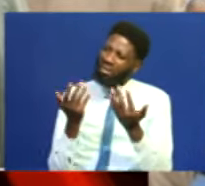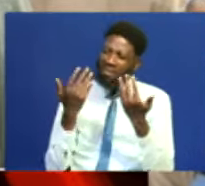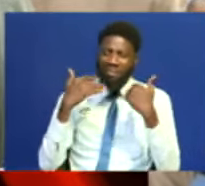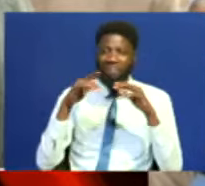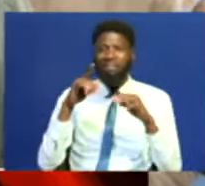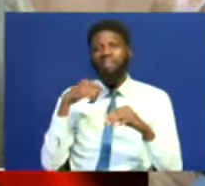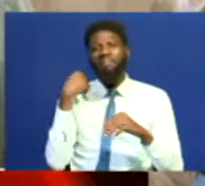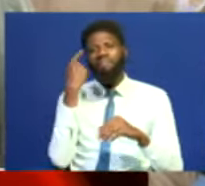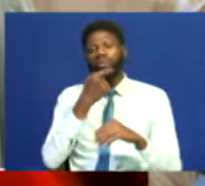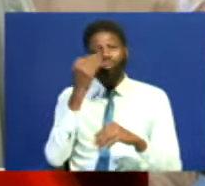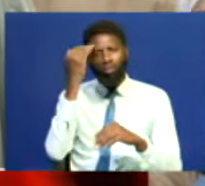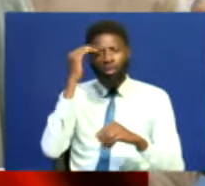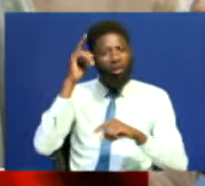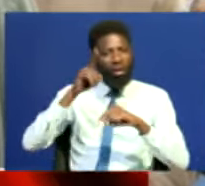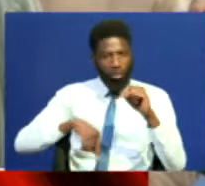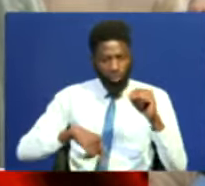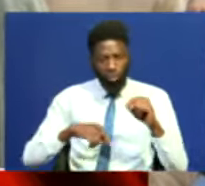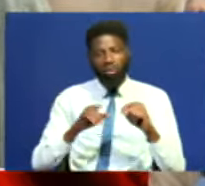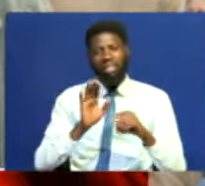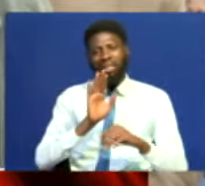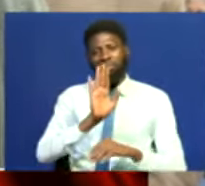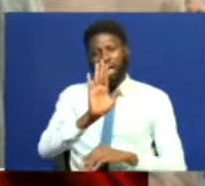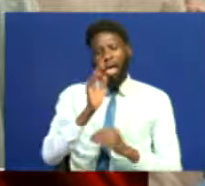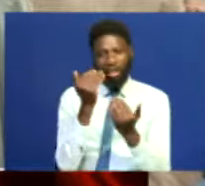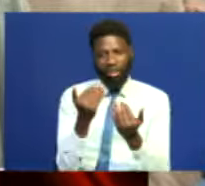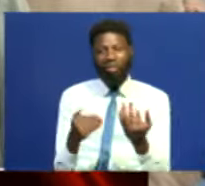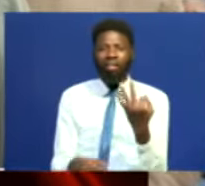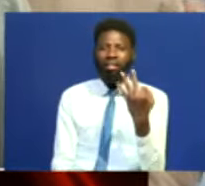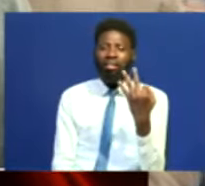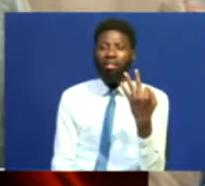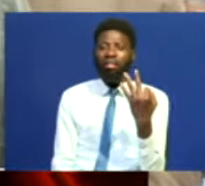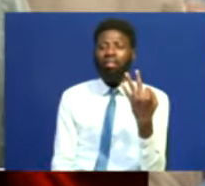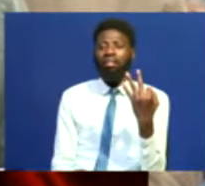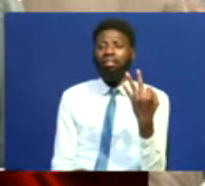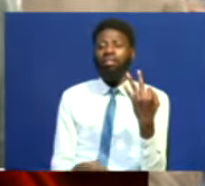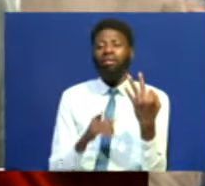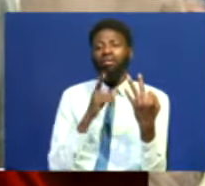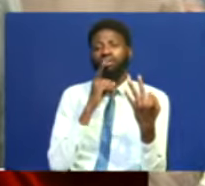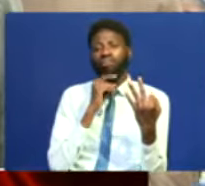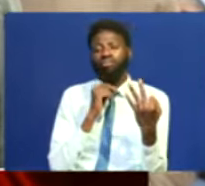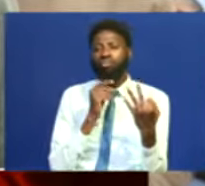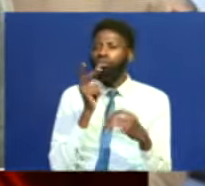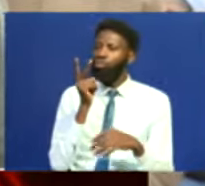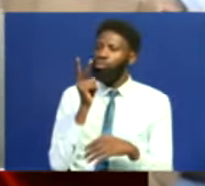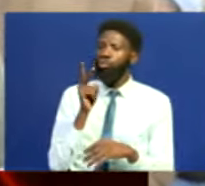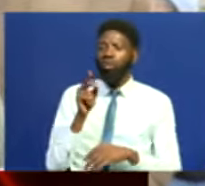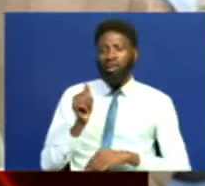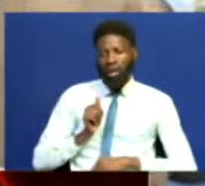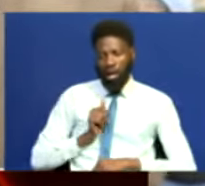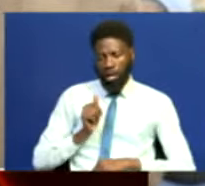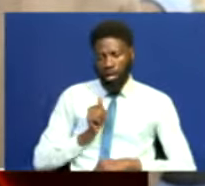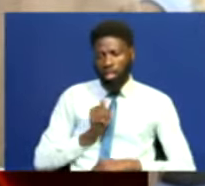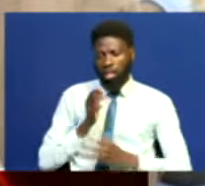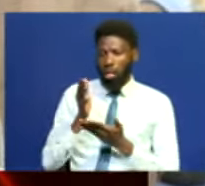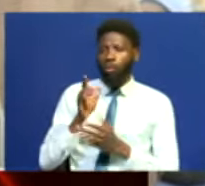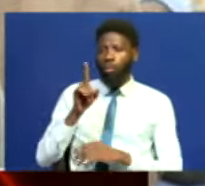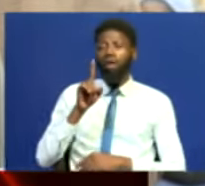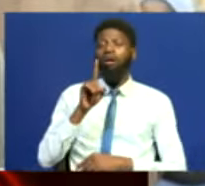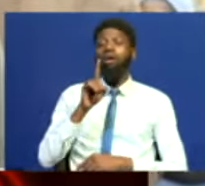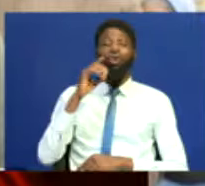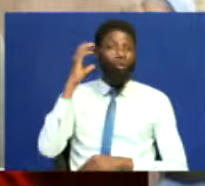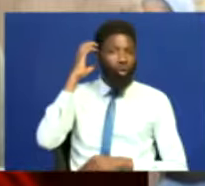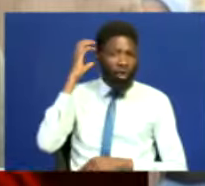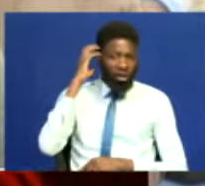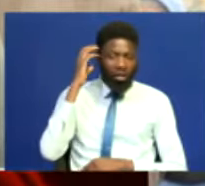wawili na msichana mmoja ambaye alikuwa katika college, na wengine alikuwa katika secondary school, na kijana mdogo alikuwa